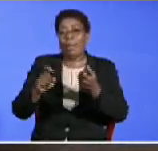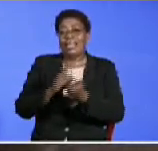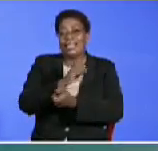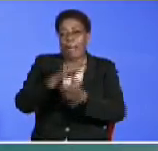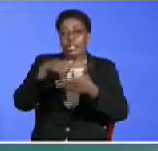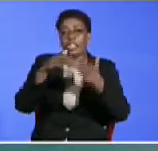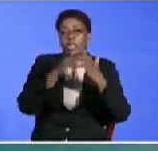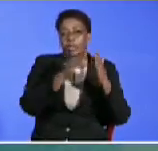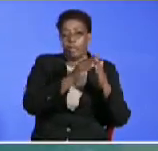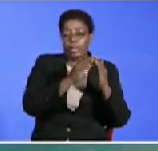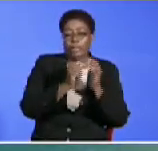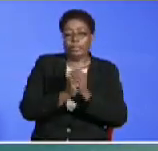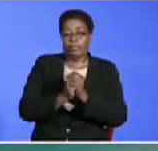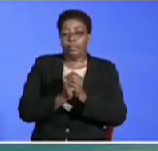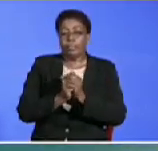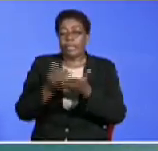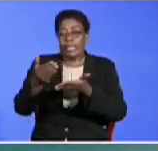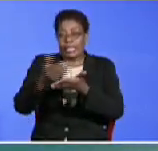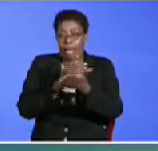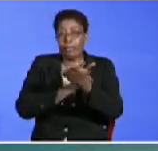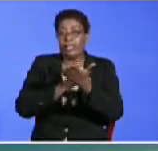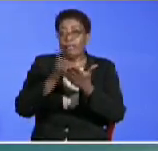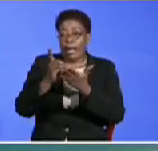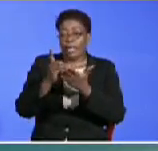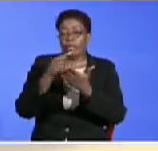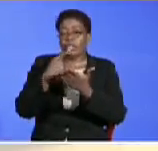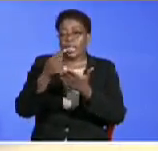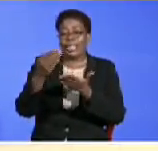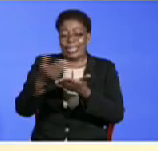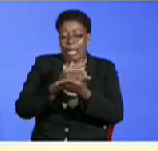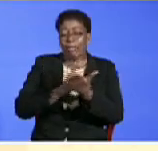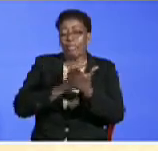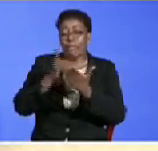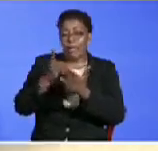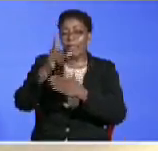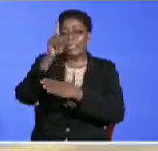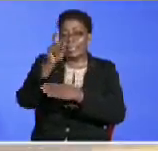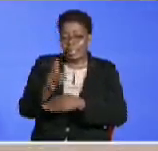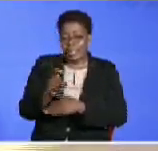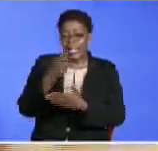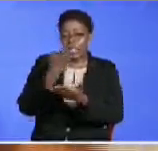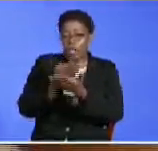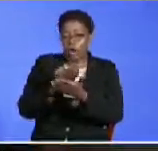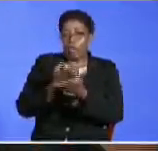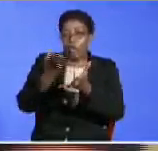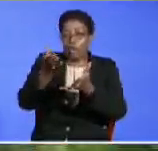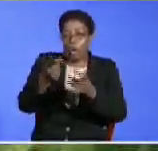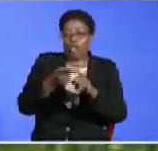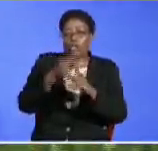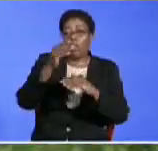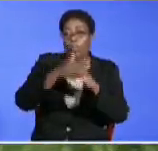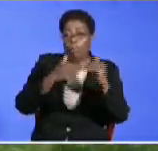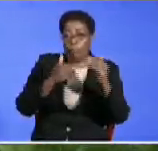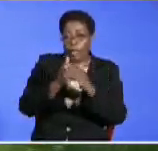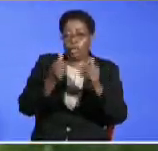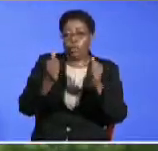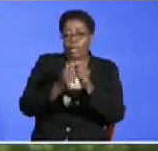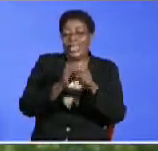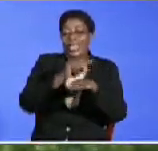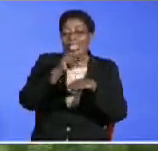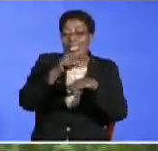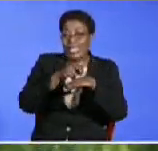communities. Some development, as we know, is needed to kind of drive the economy of our countries. We want to build with nature